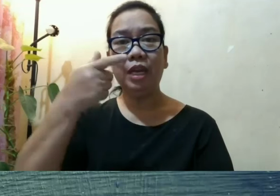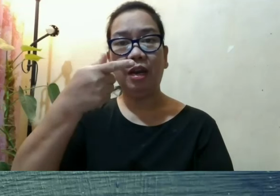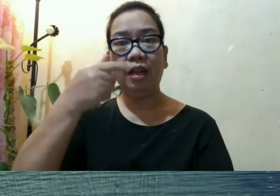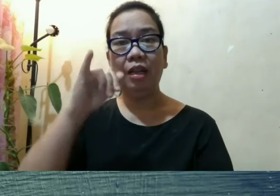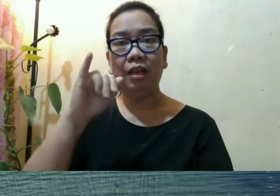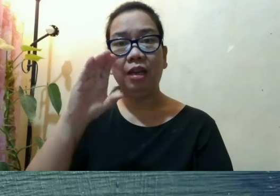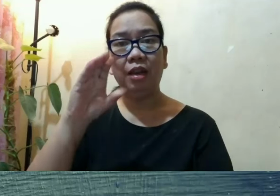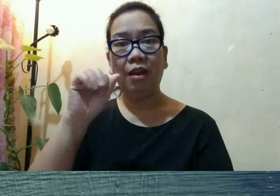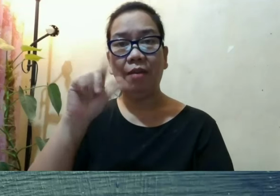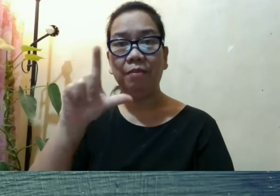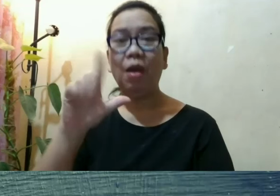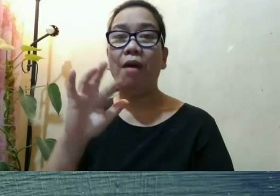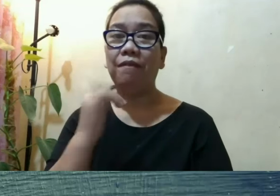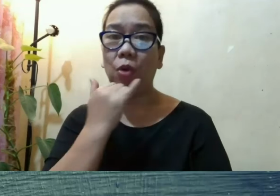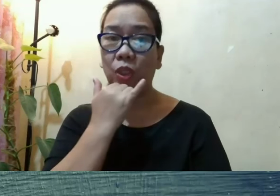geological